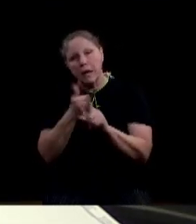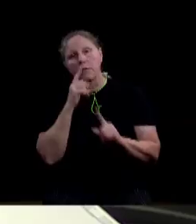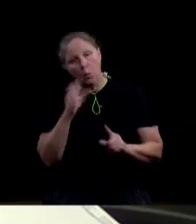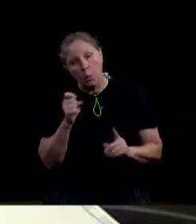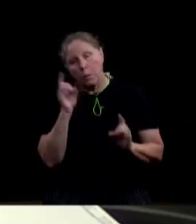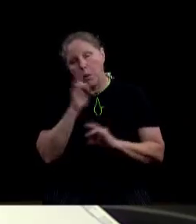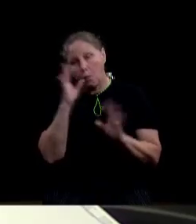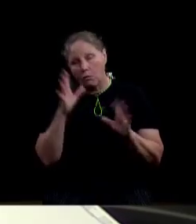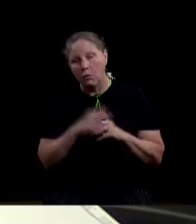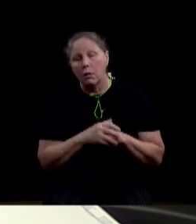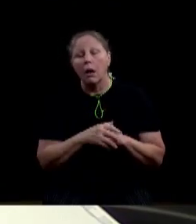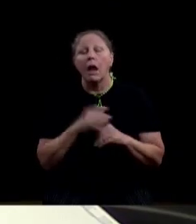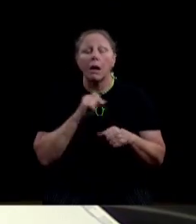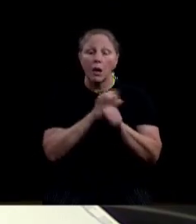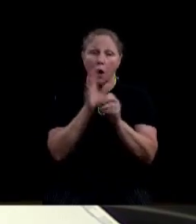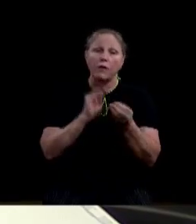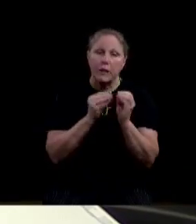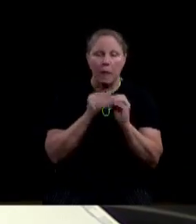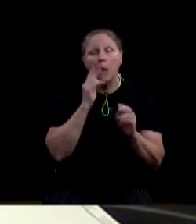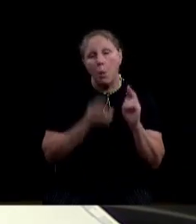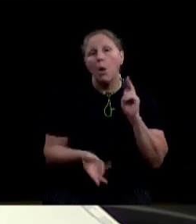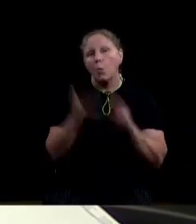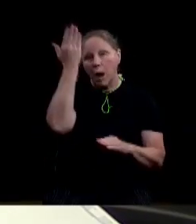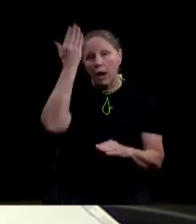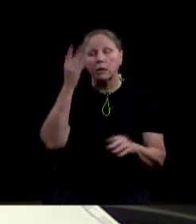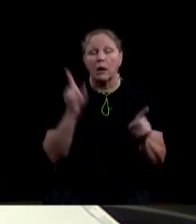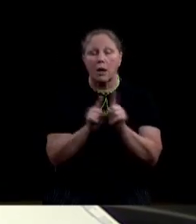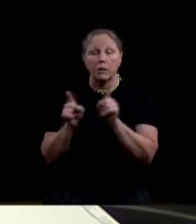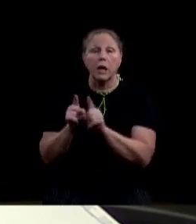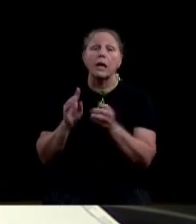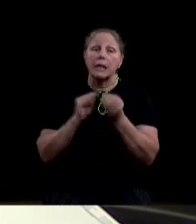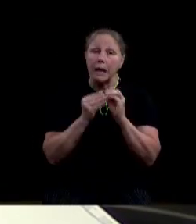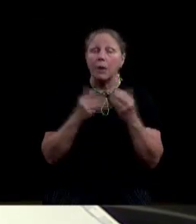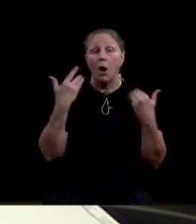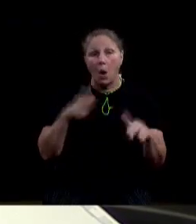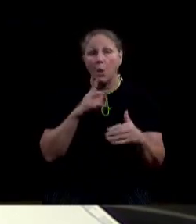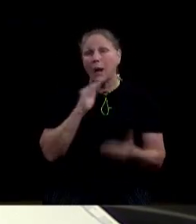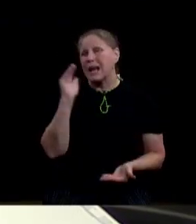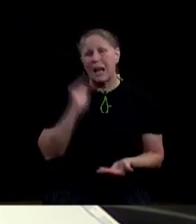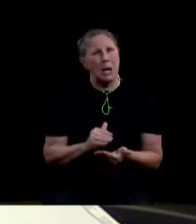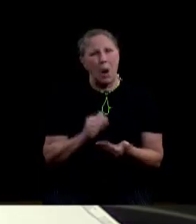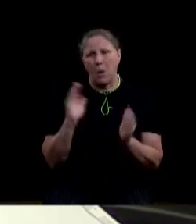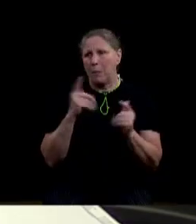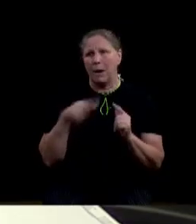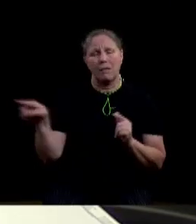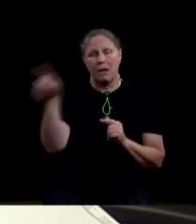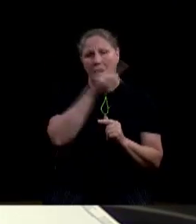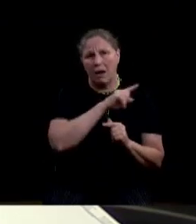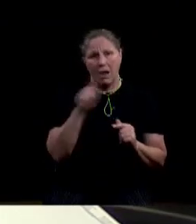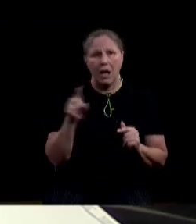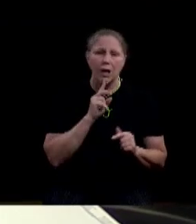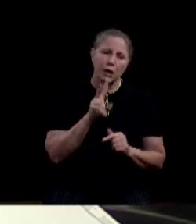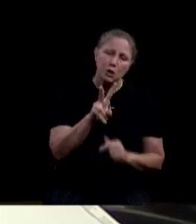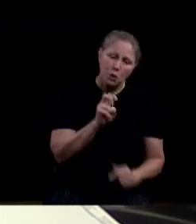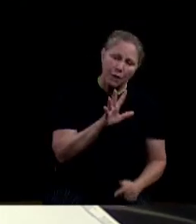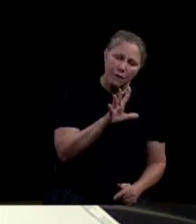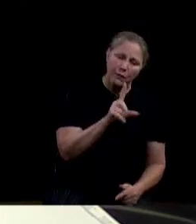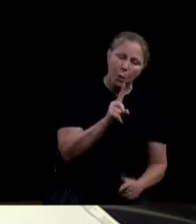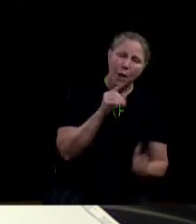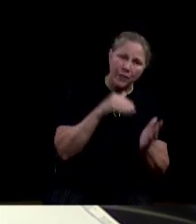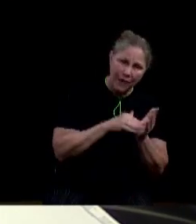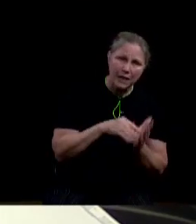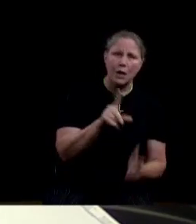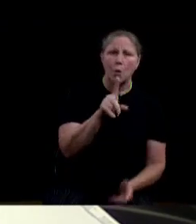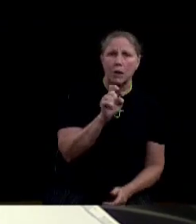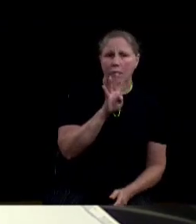to mention our numbers are very low right now. There are 251,147 people in McLennan County,